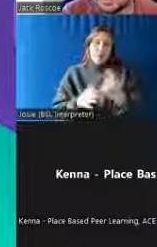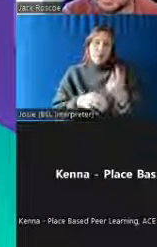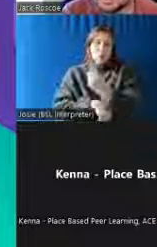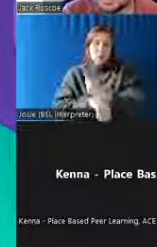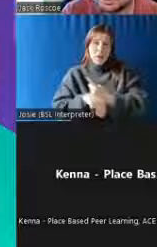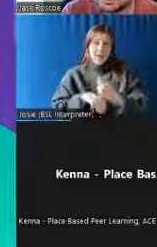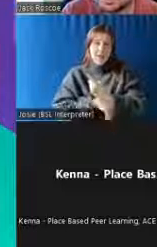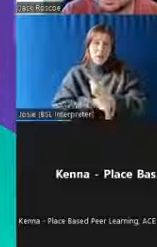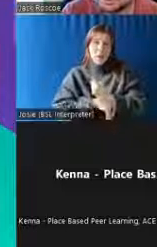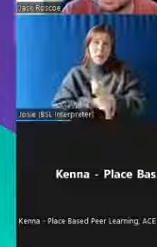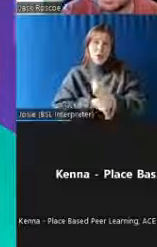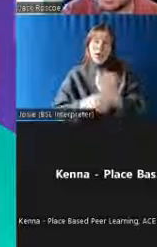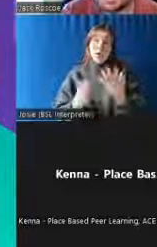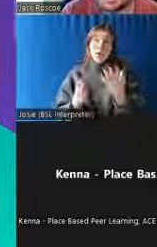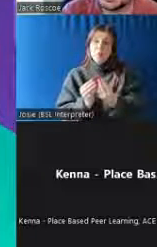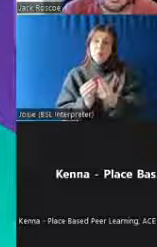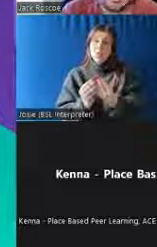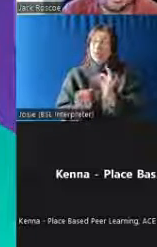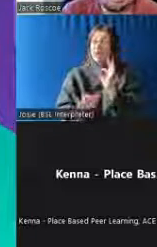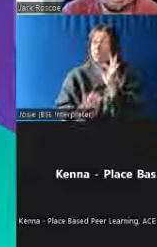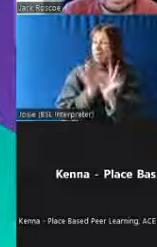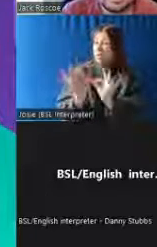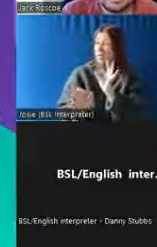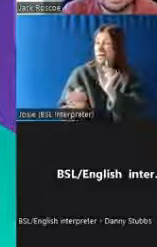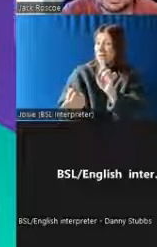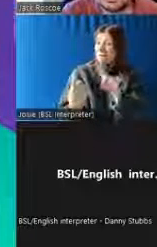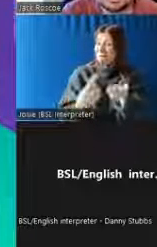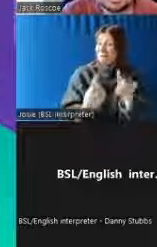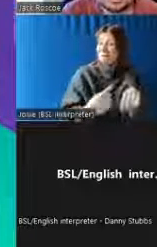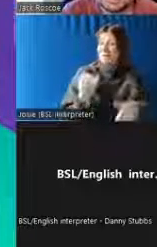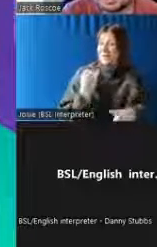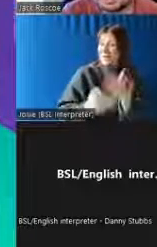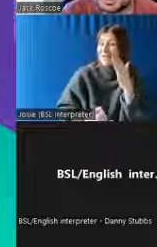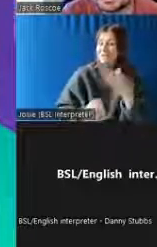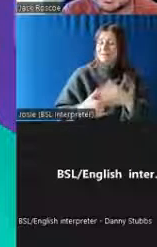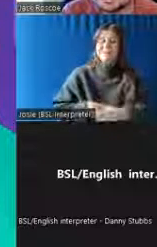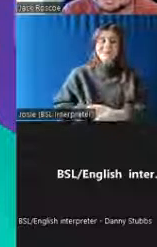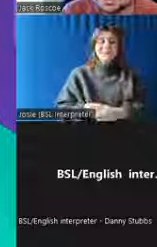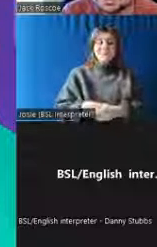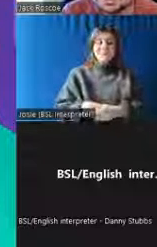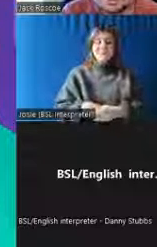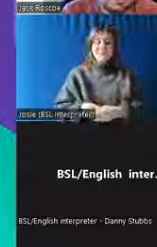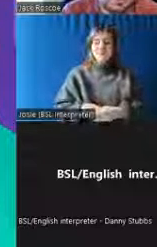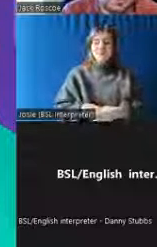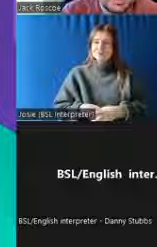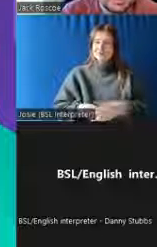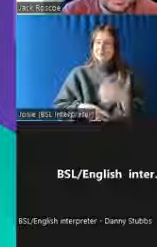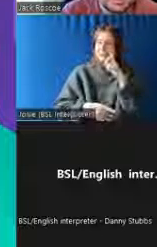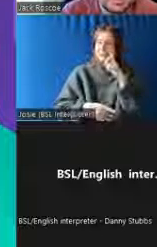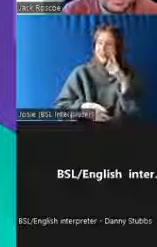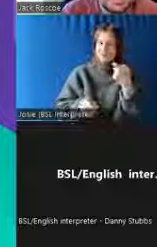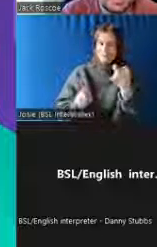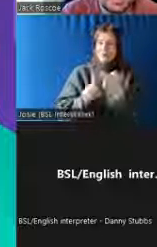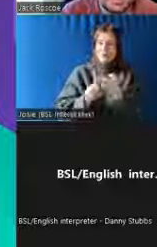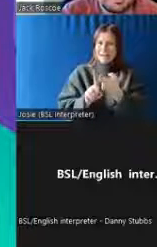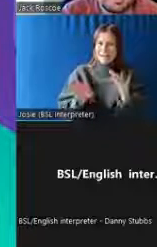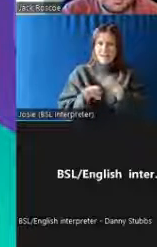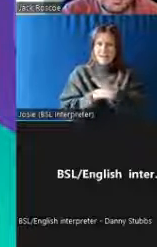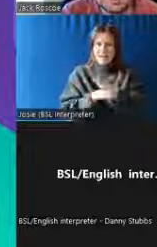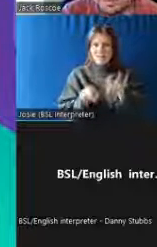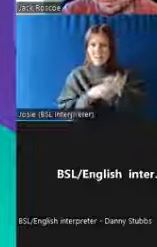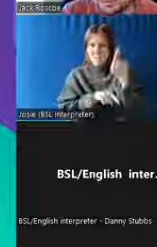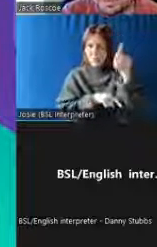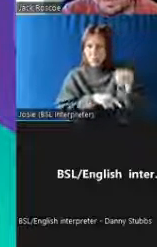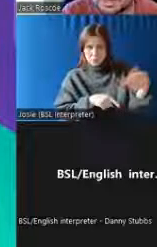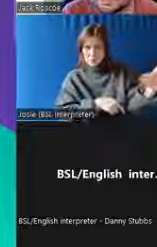Q&A and a sort of open discussion at the end. So I think Ken has covered most of the stuff on my slide here.